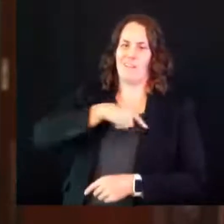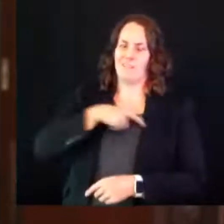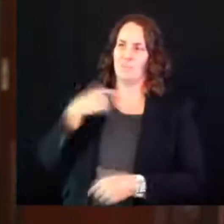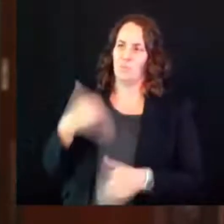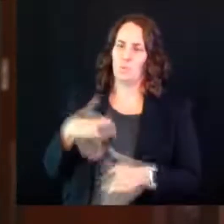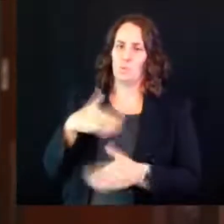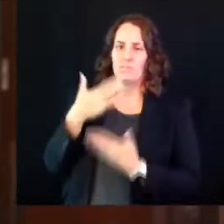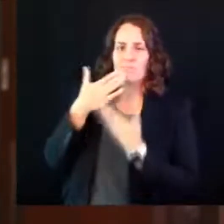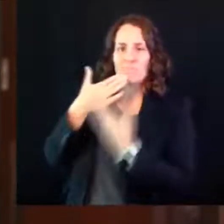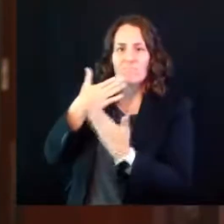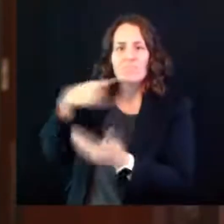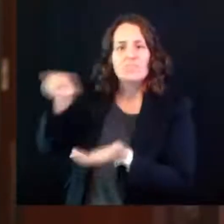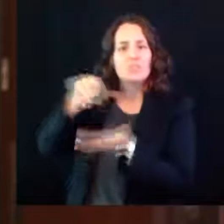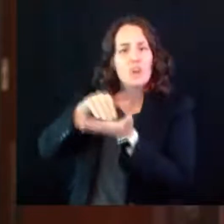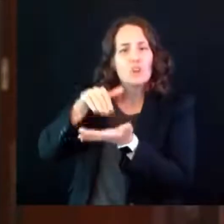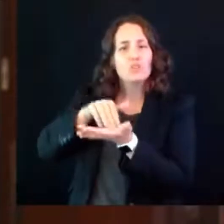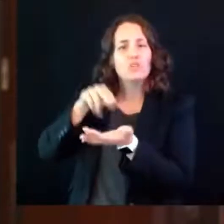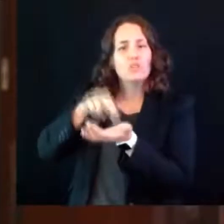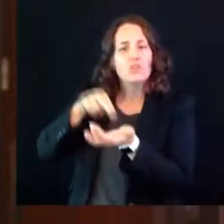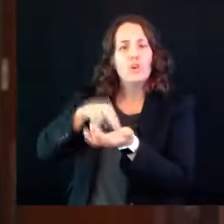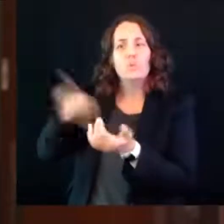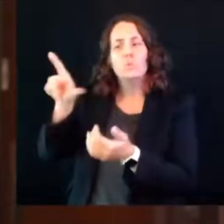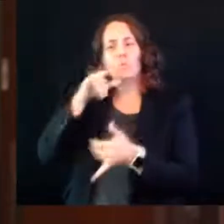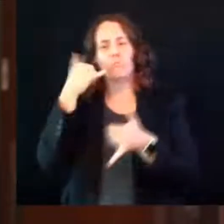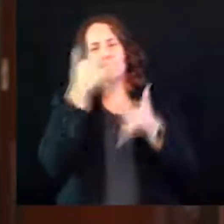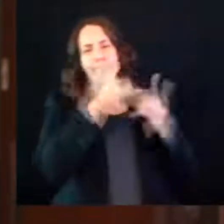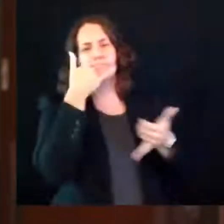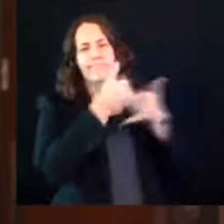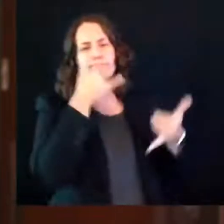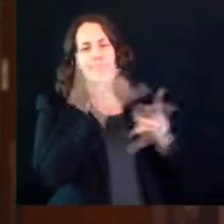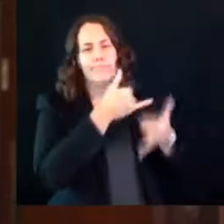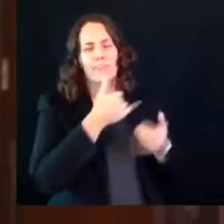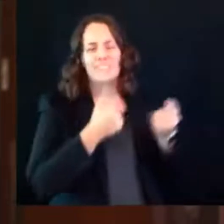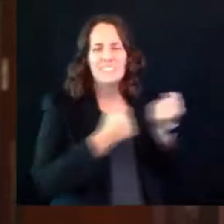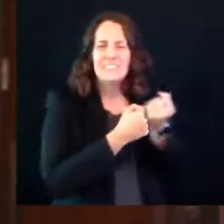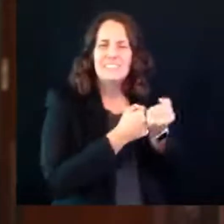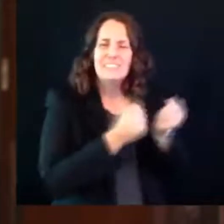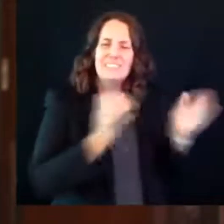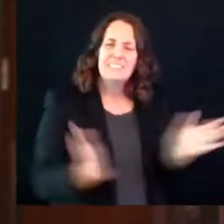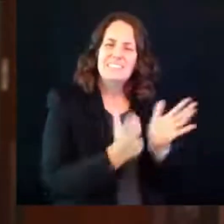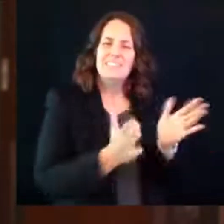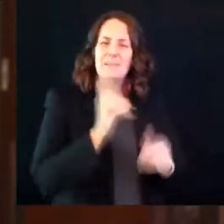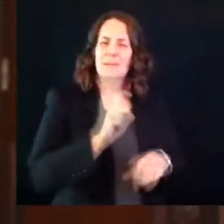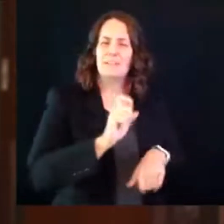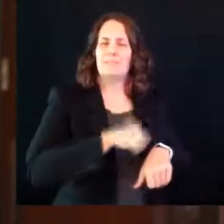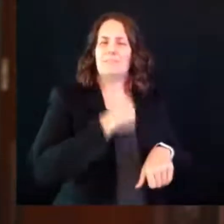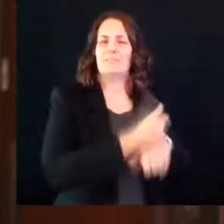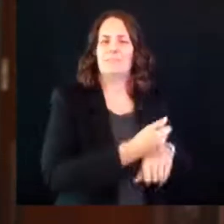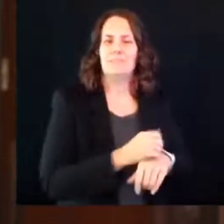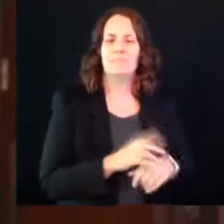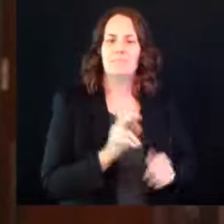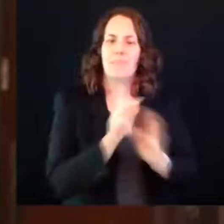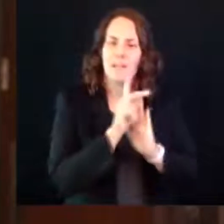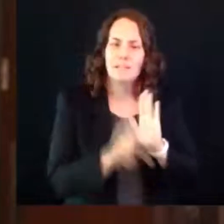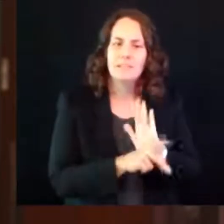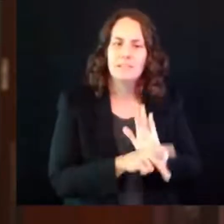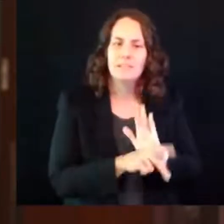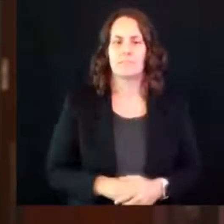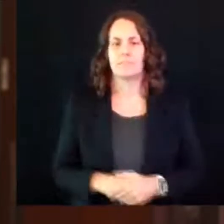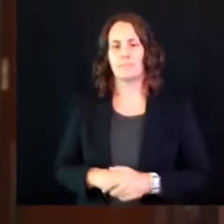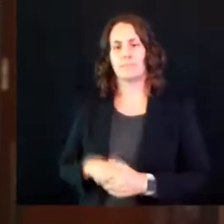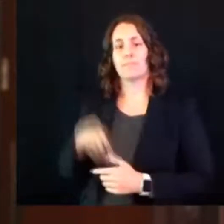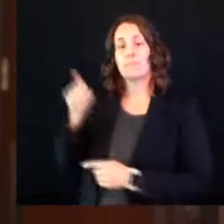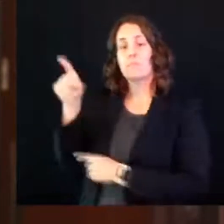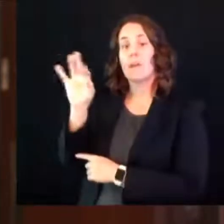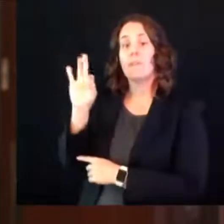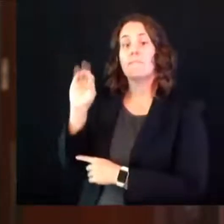public health leaders, especially those in the Fox Valley who have issued a public health emergency COVID-19 alert. Thank you